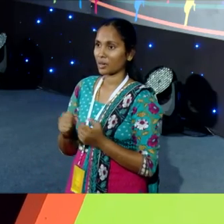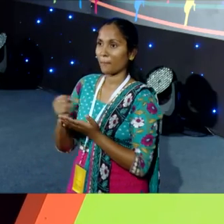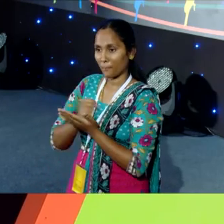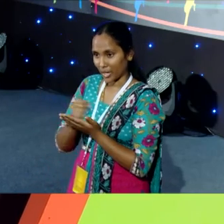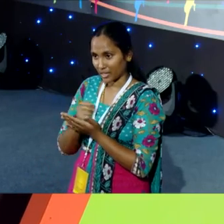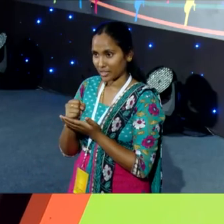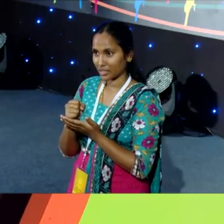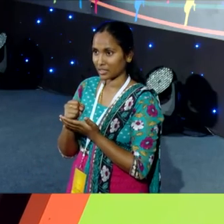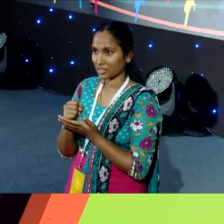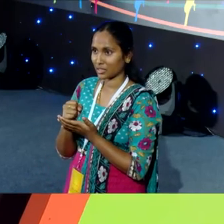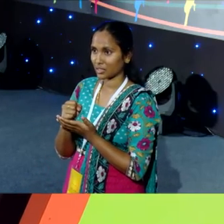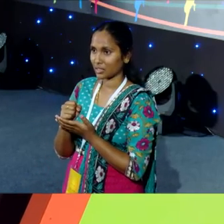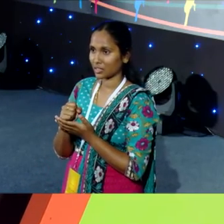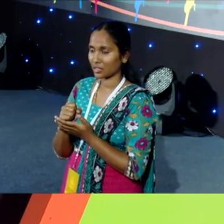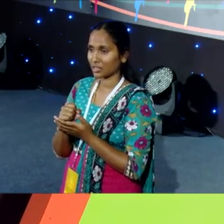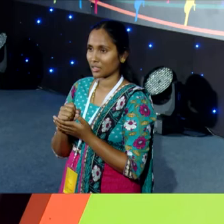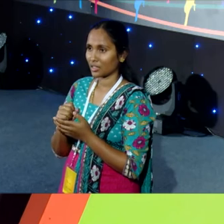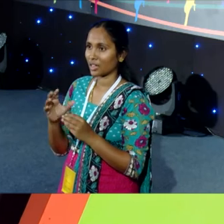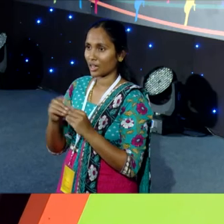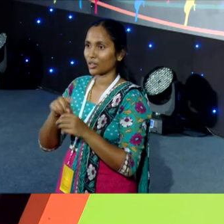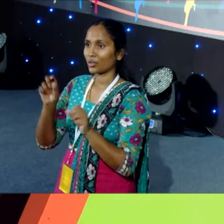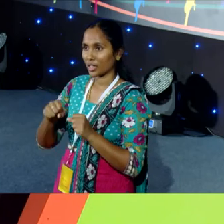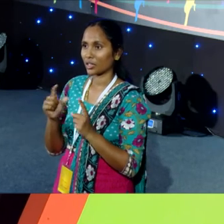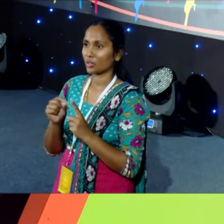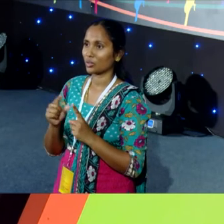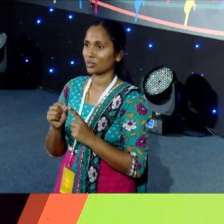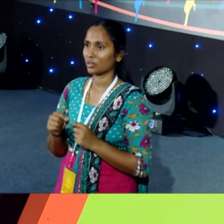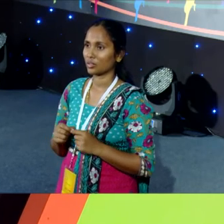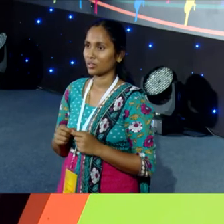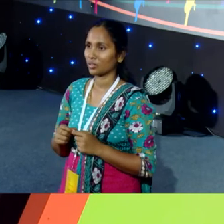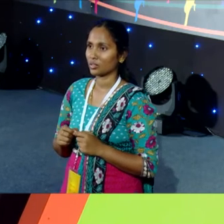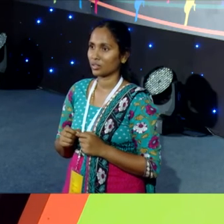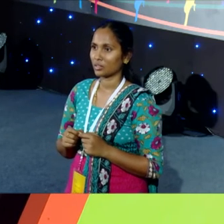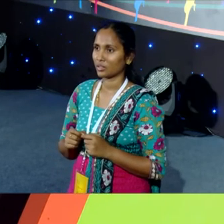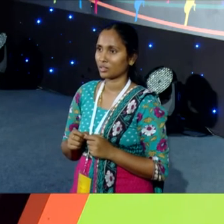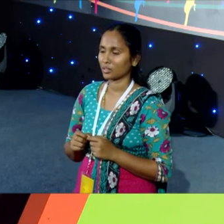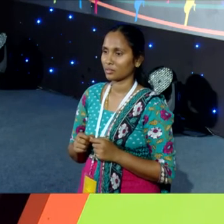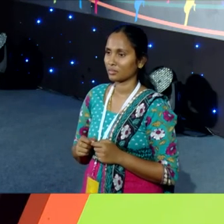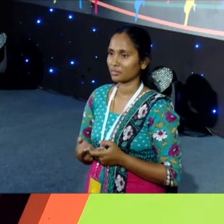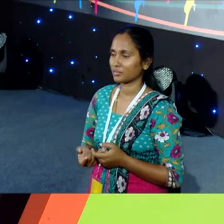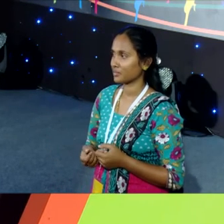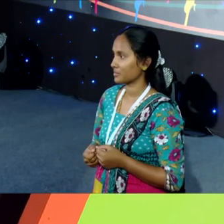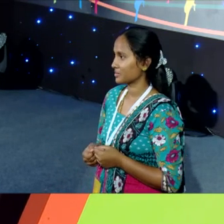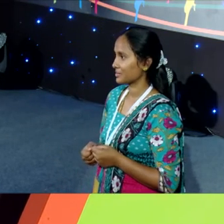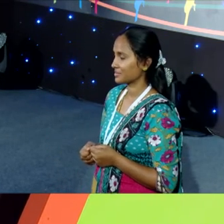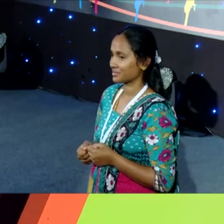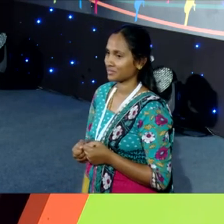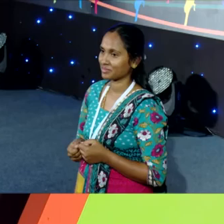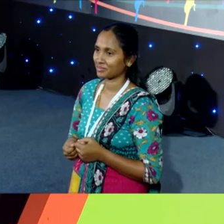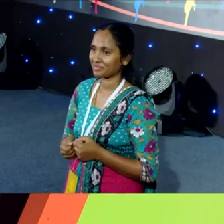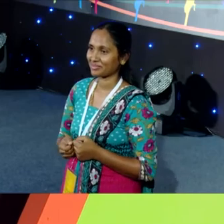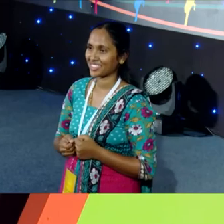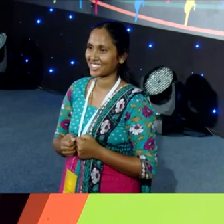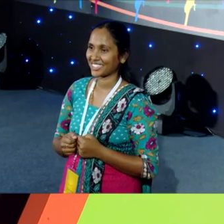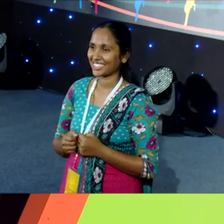practice them, and then you're invincible. Then you can wear your underwear outside your trousers because you're Superman.